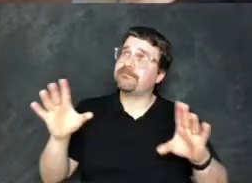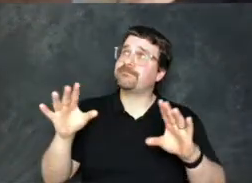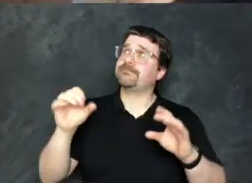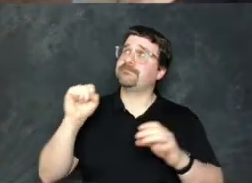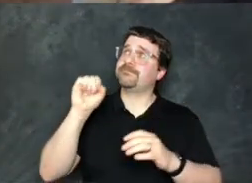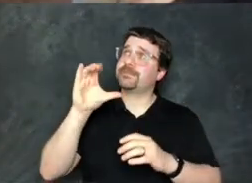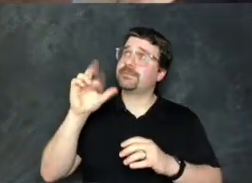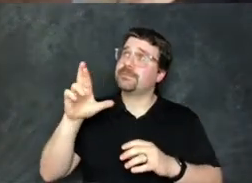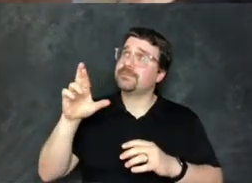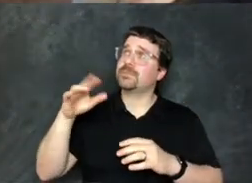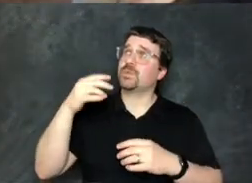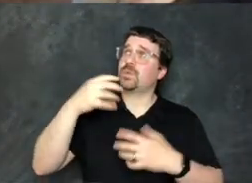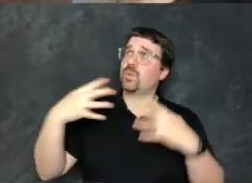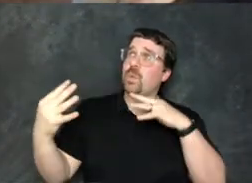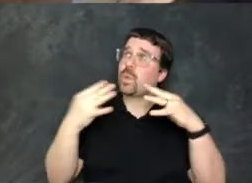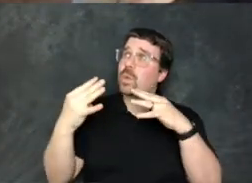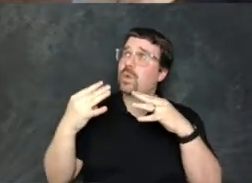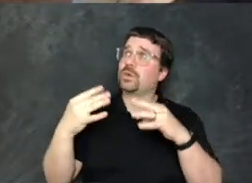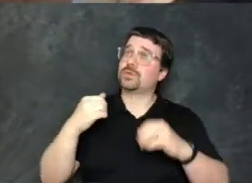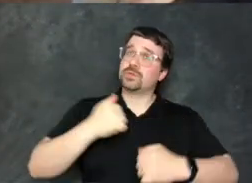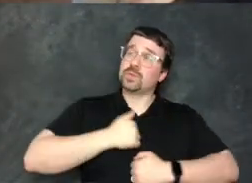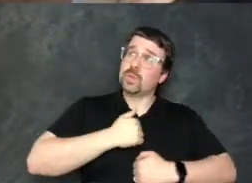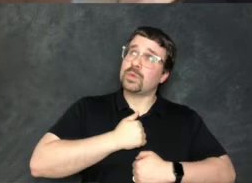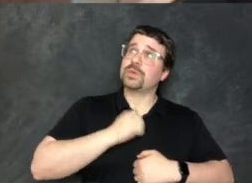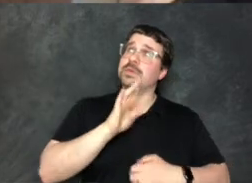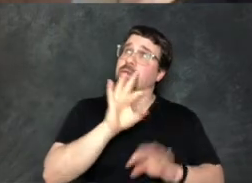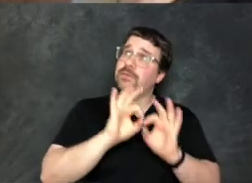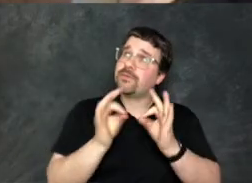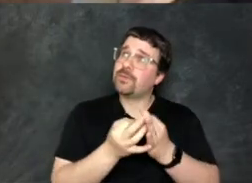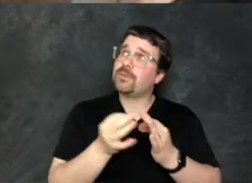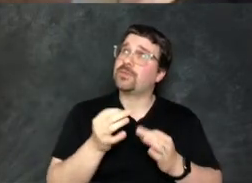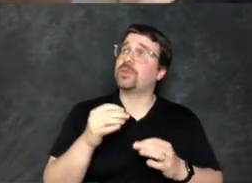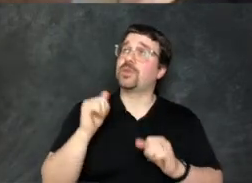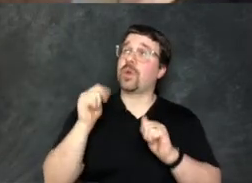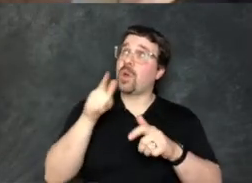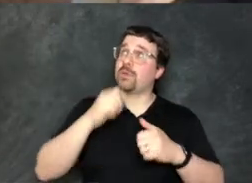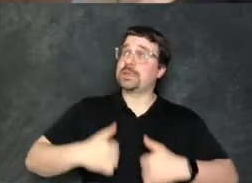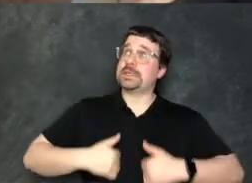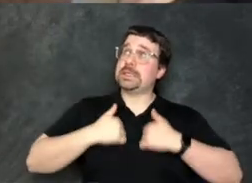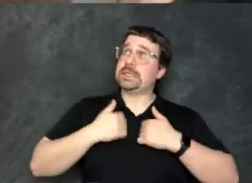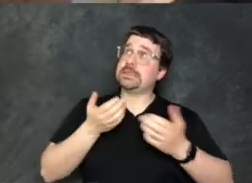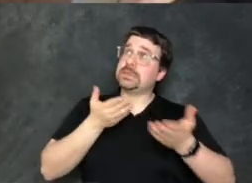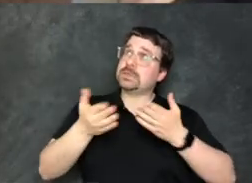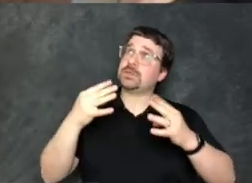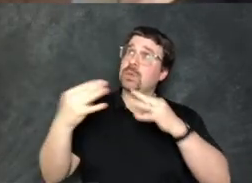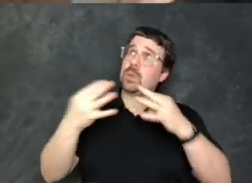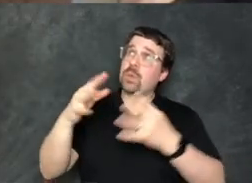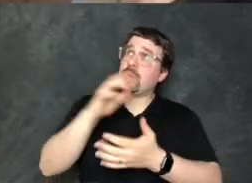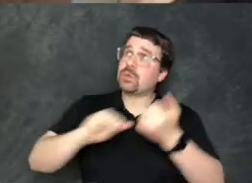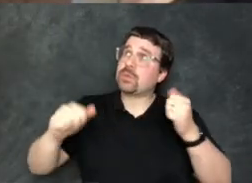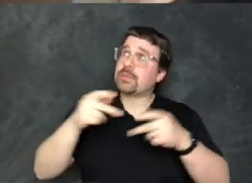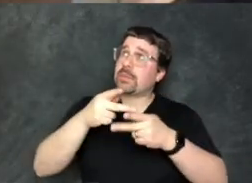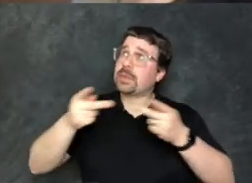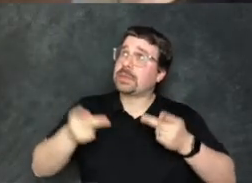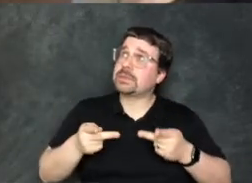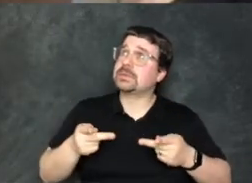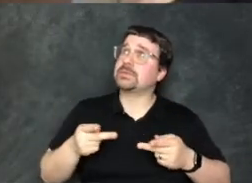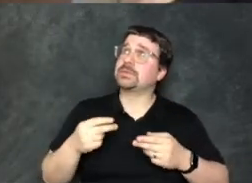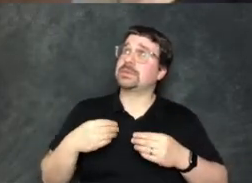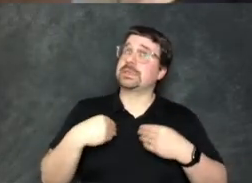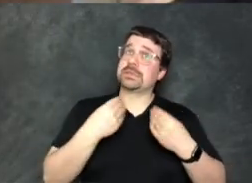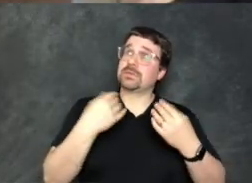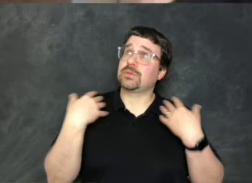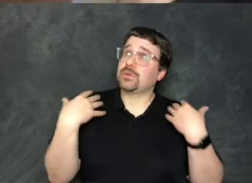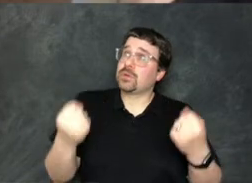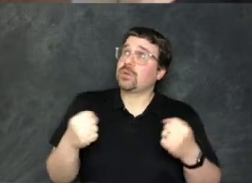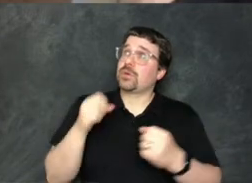and scars of a war, for all soldiers and their families, and all who live and serve in war-torn places.